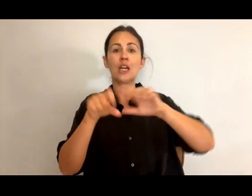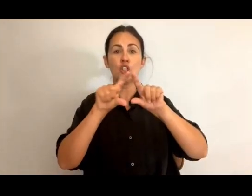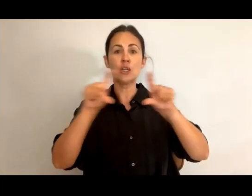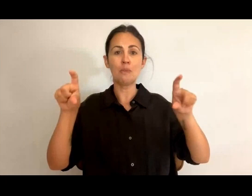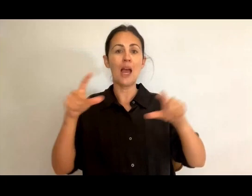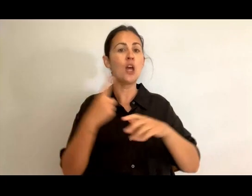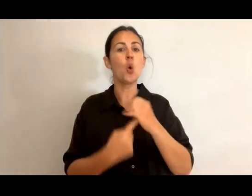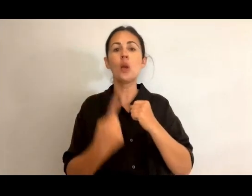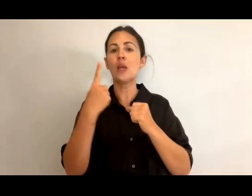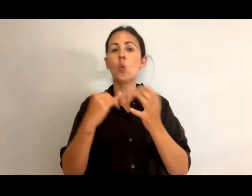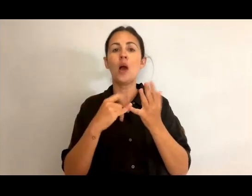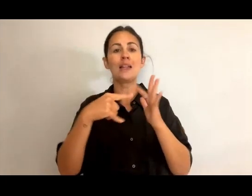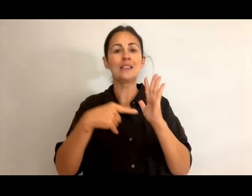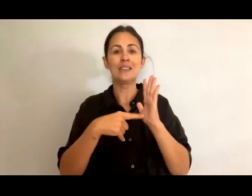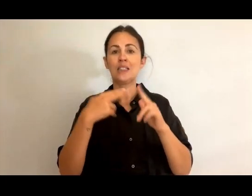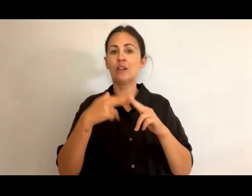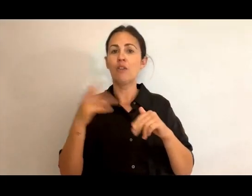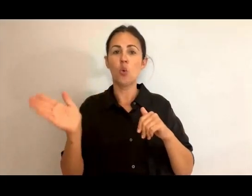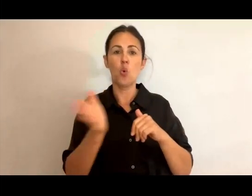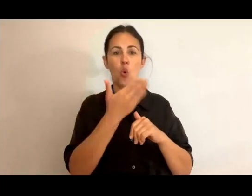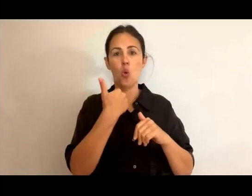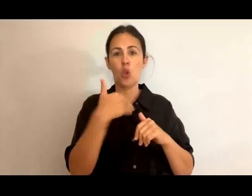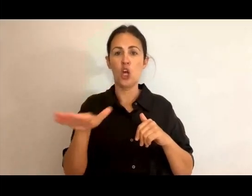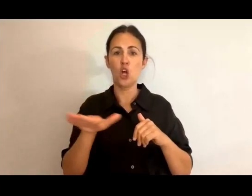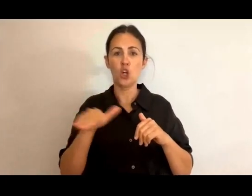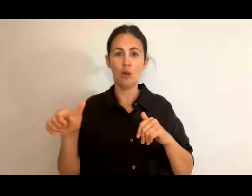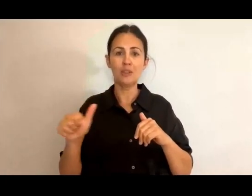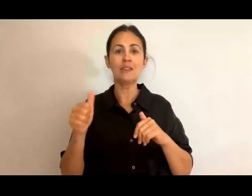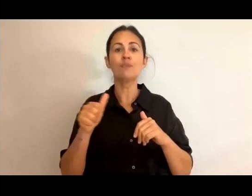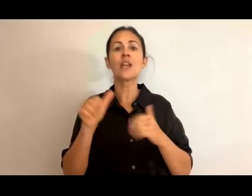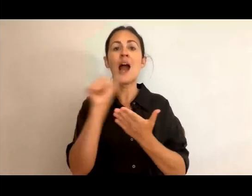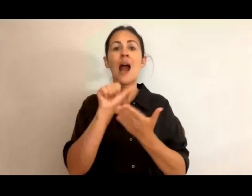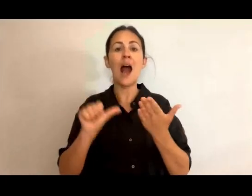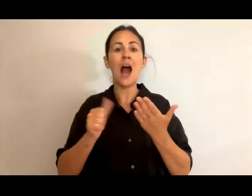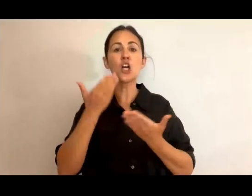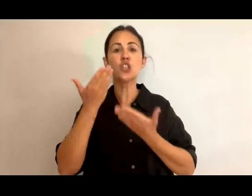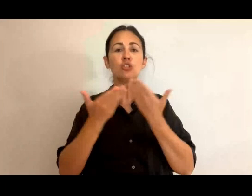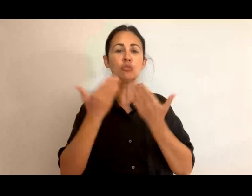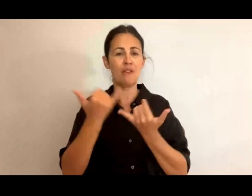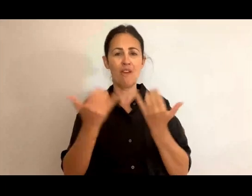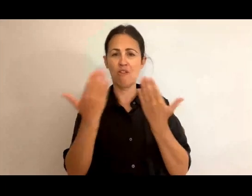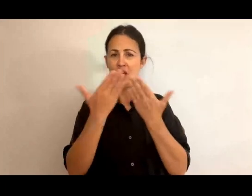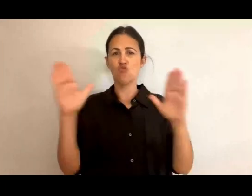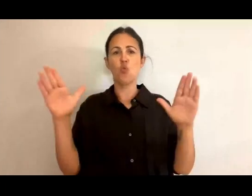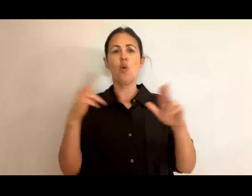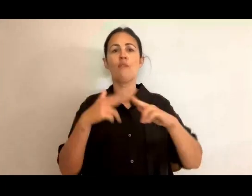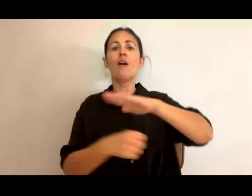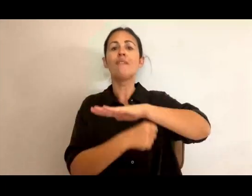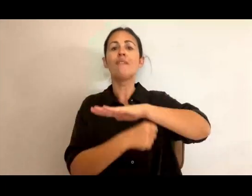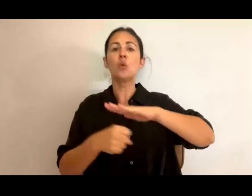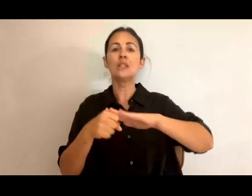subjects, and you can see that the art descriptions are quite broad for this to allow working across the arts and play-based